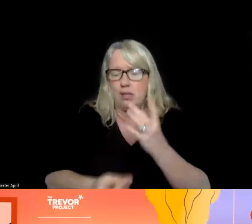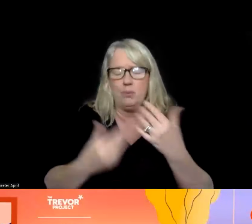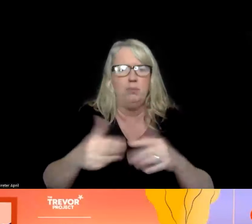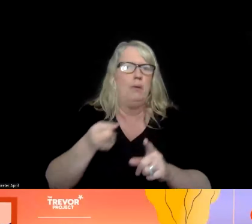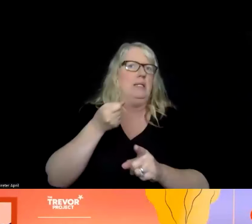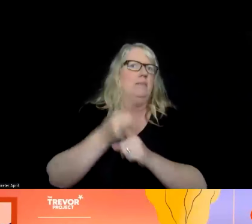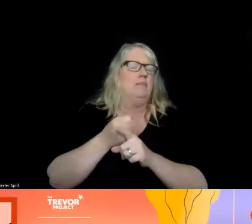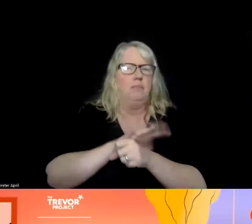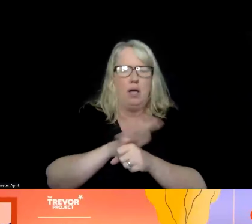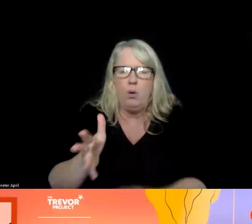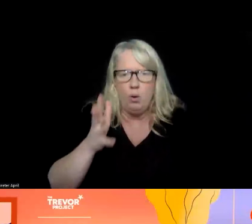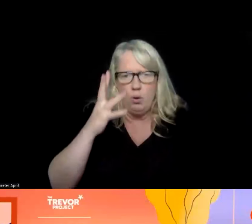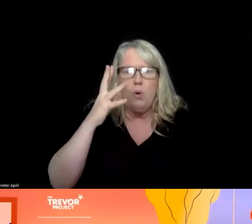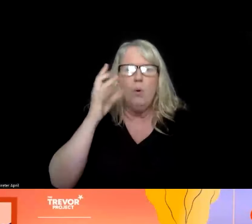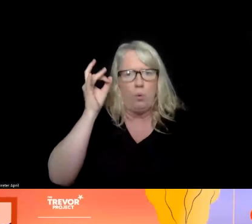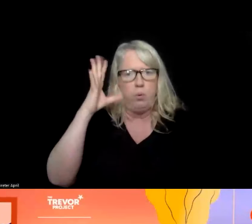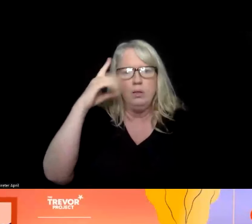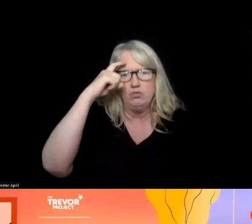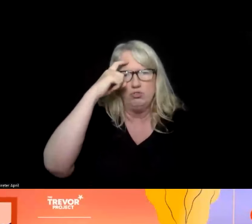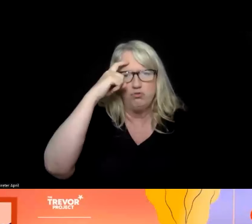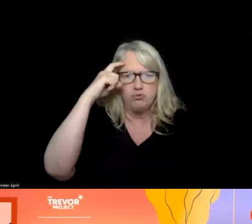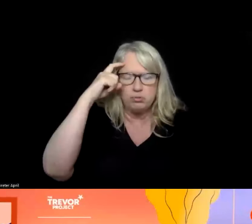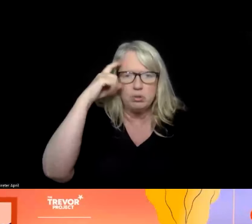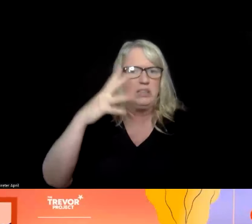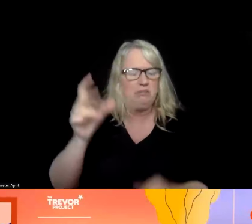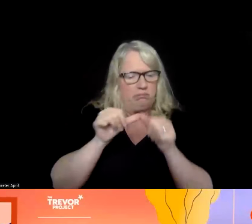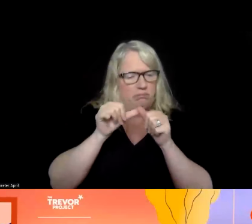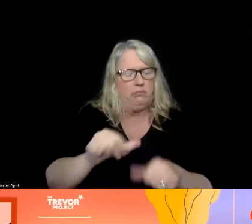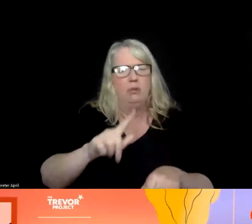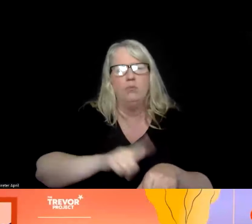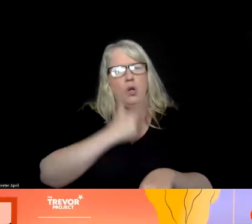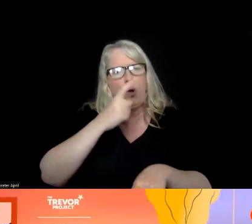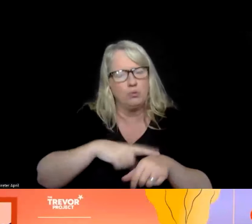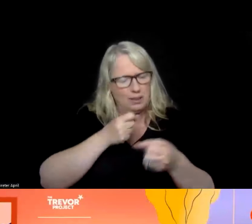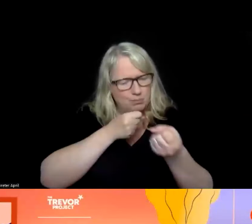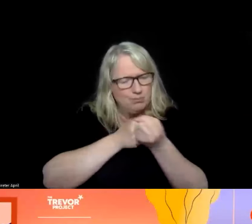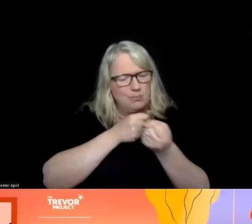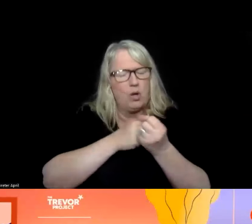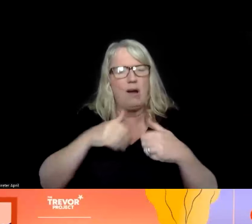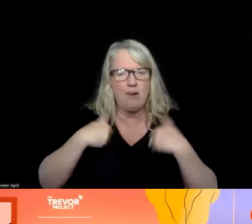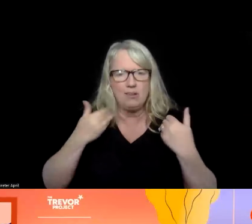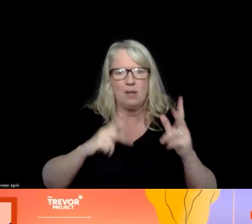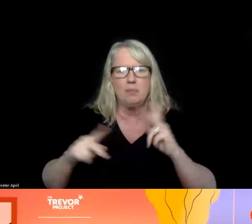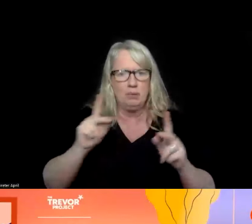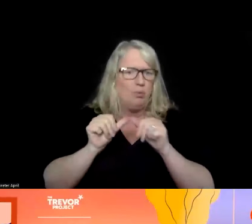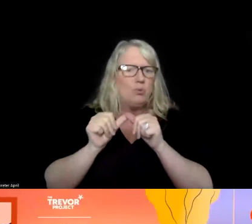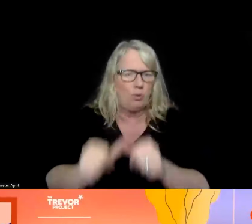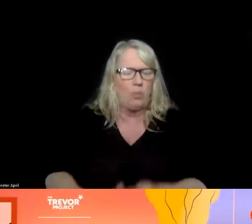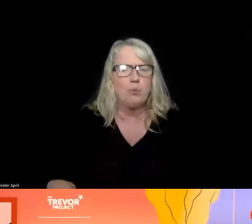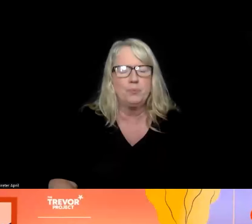it has caused will take us a very long time to realize and a very long time to support our young people through. Next slide,